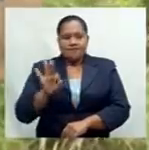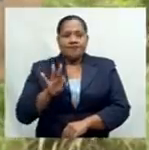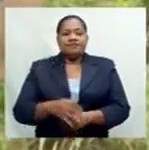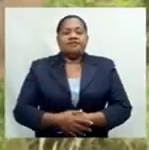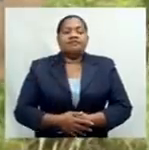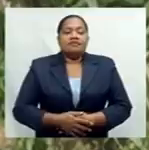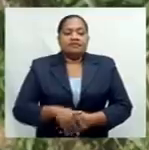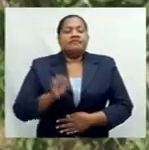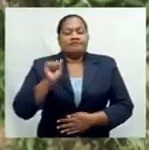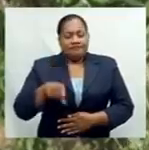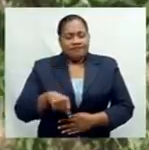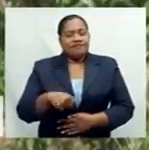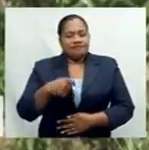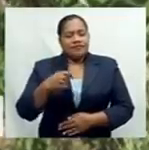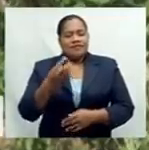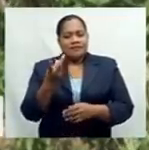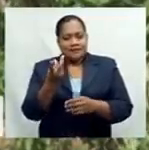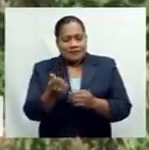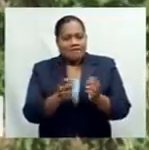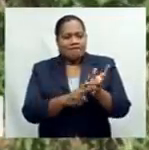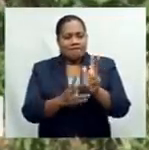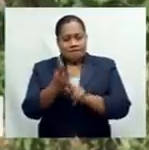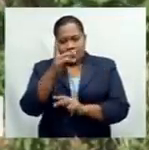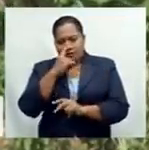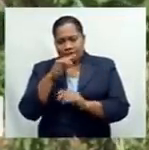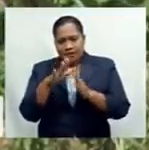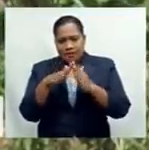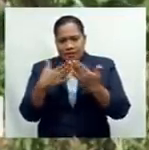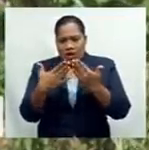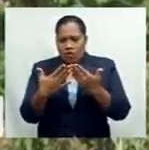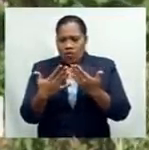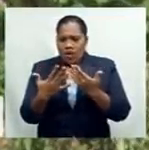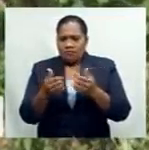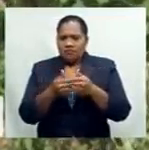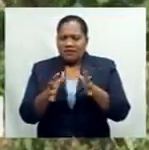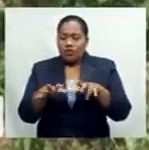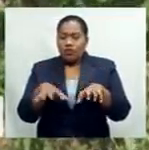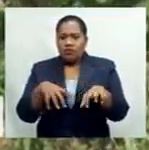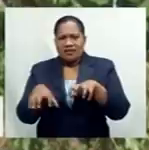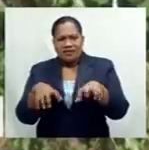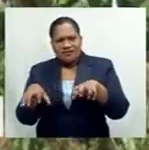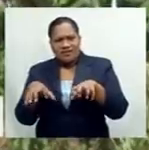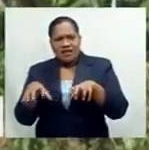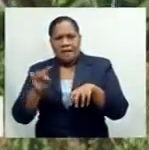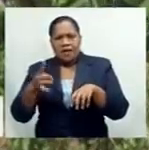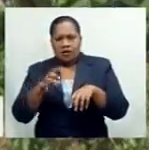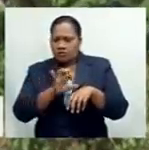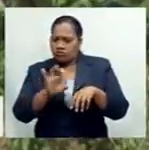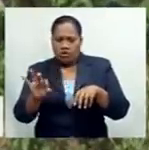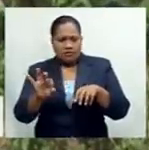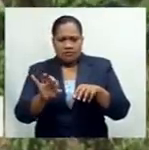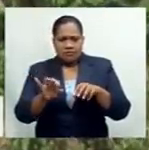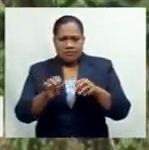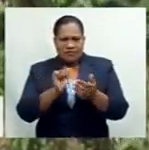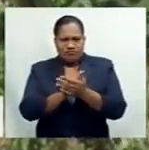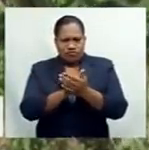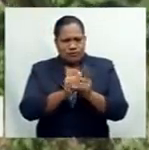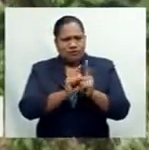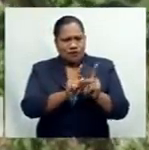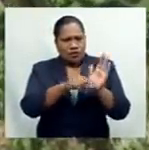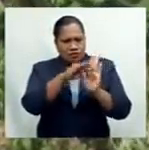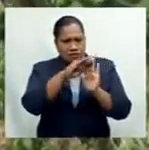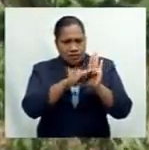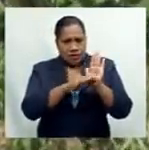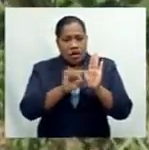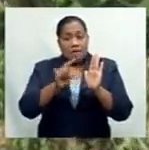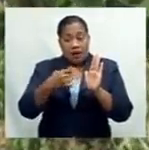around. Now some villagers are engaging themselves in activities that is against the COVID safe protocols. Now all I can say, I have done